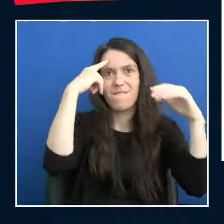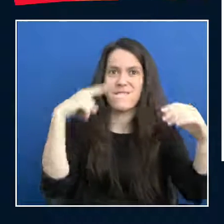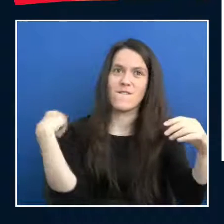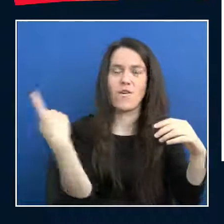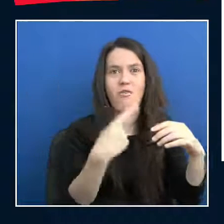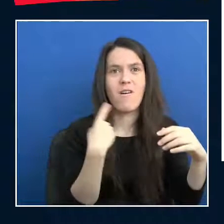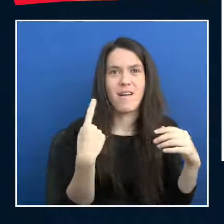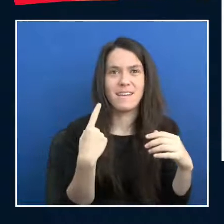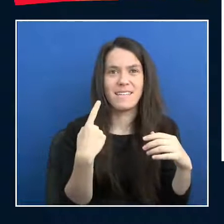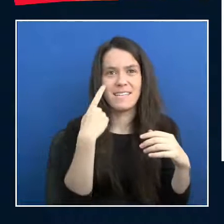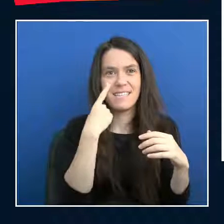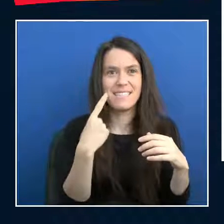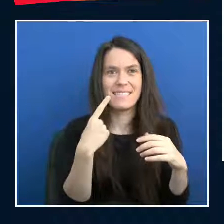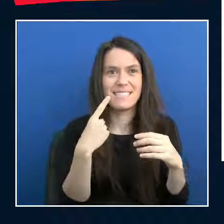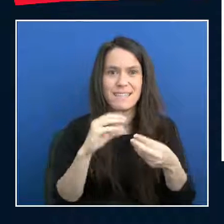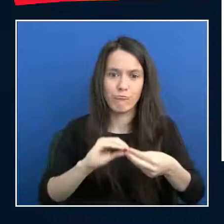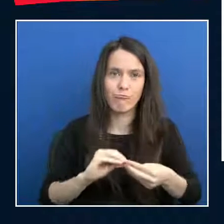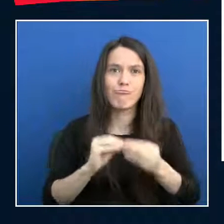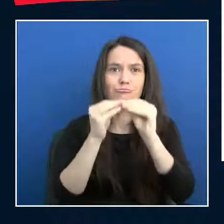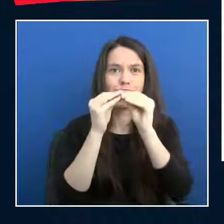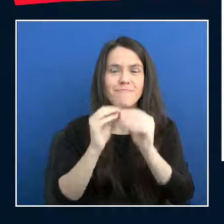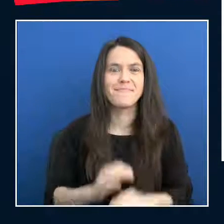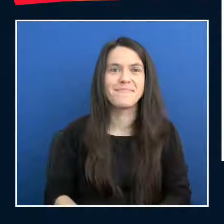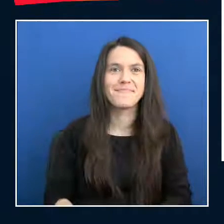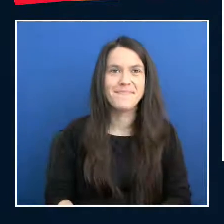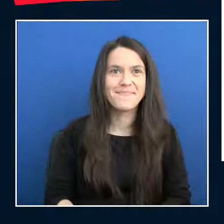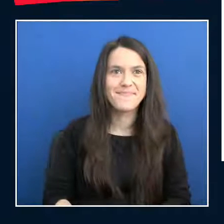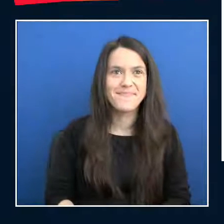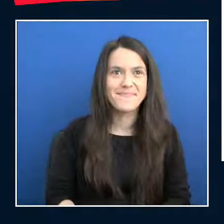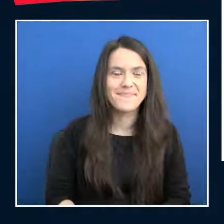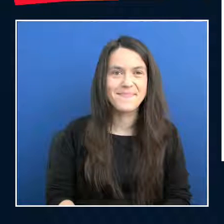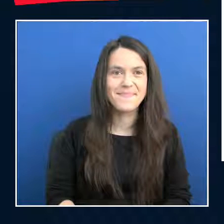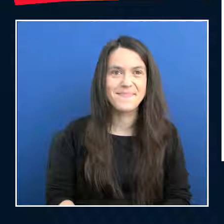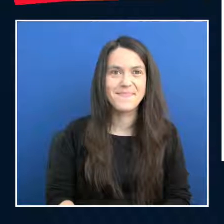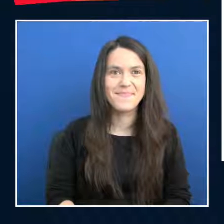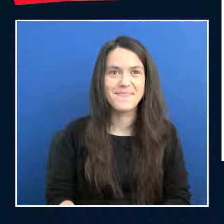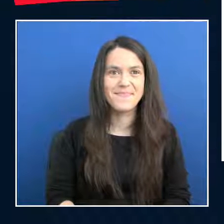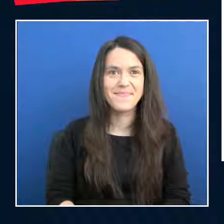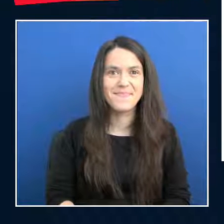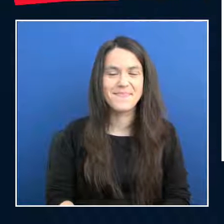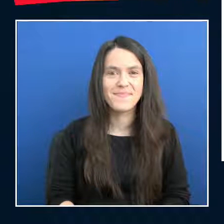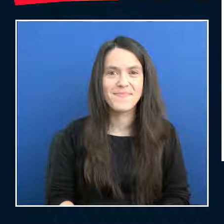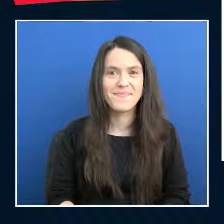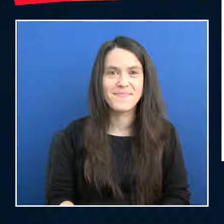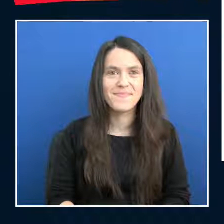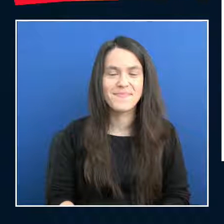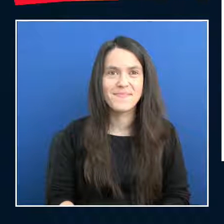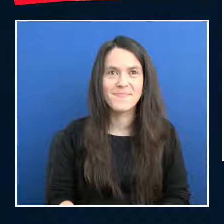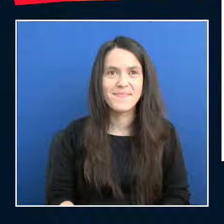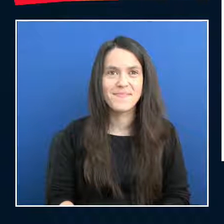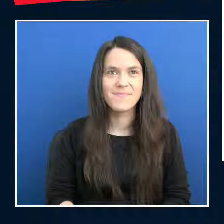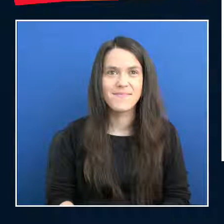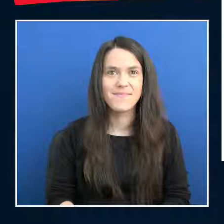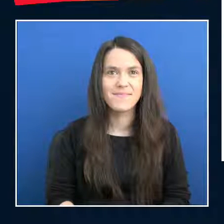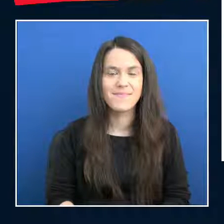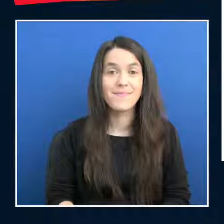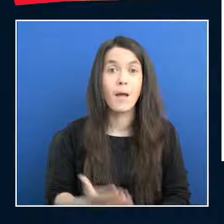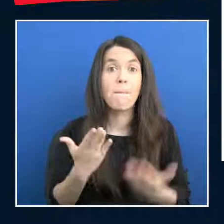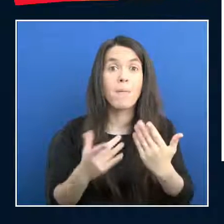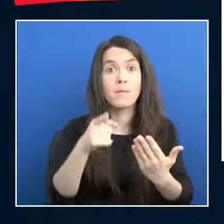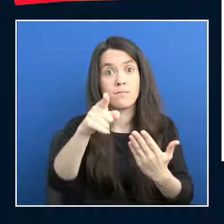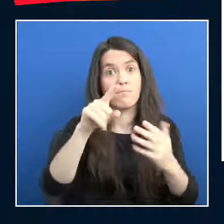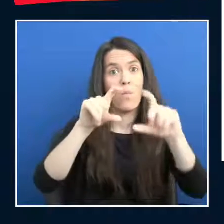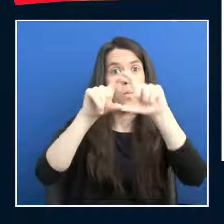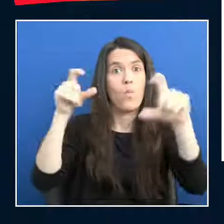have like all those guest OS. Be aware that if your company is working